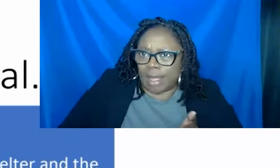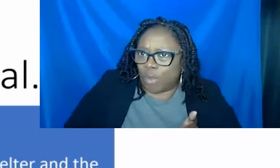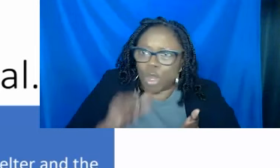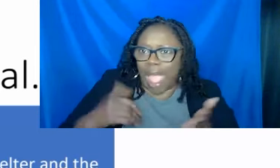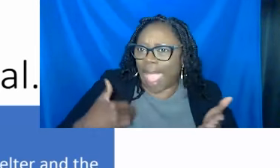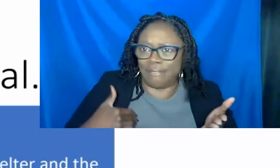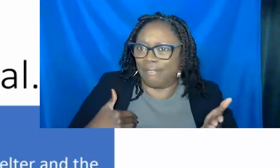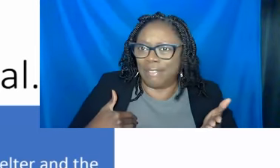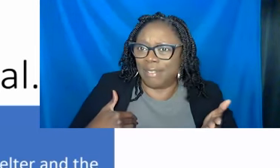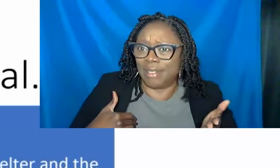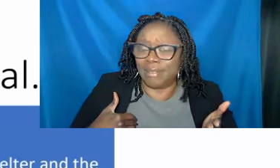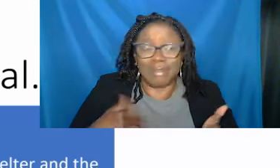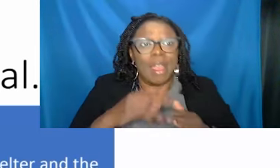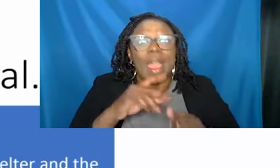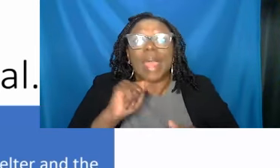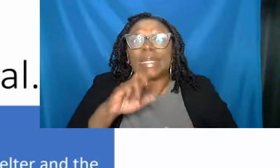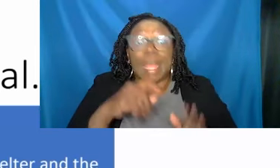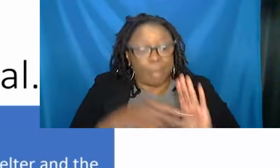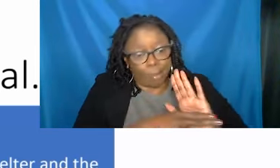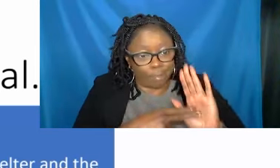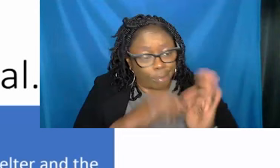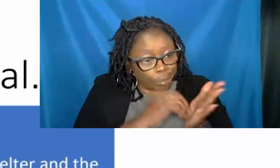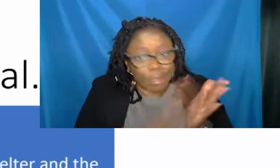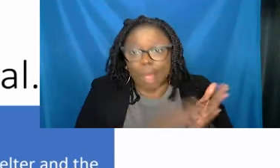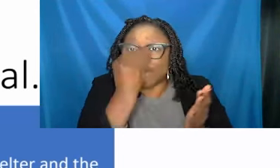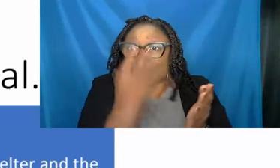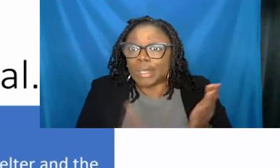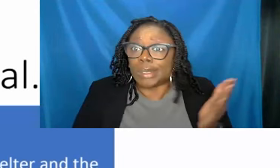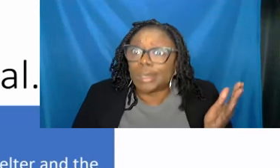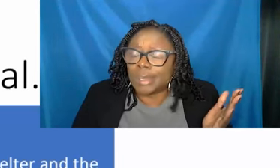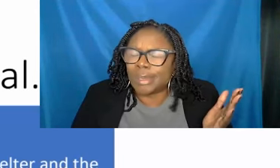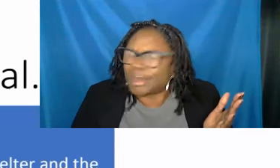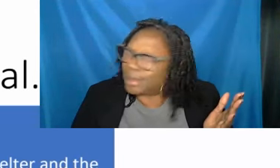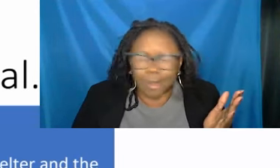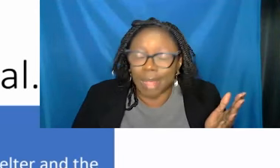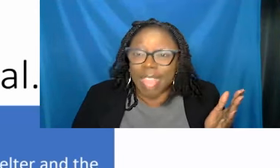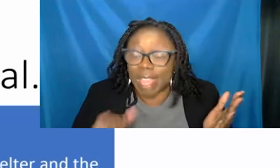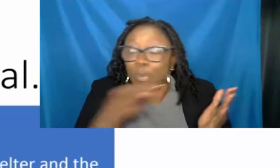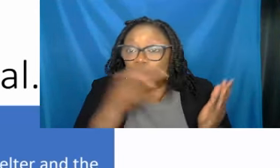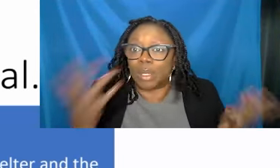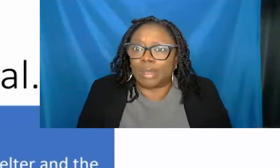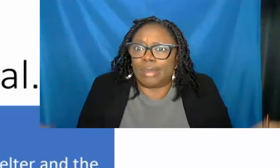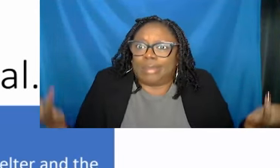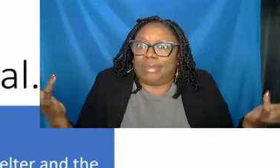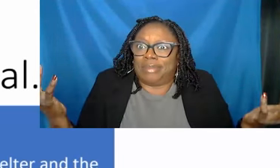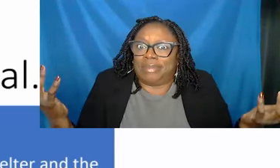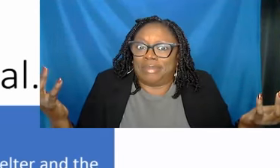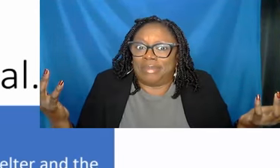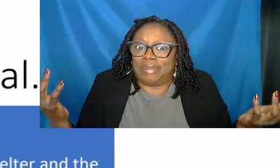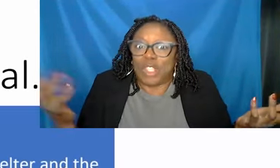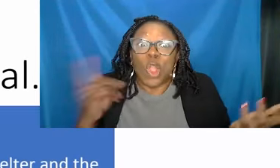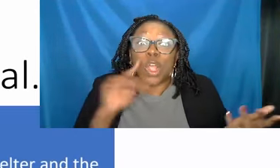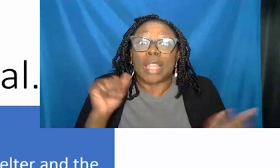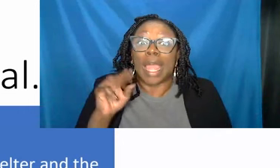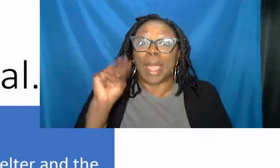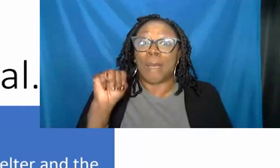piece of tape, write down the information," right? So you become, he said, you become kind of like a MacGyver. I'll